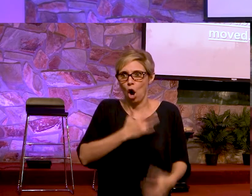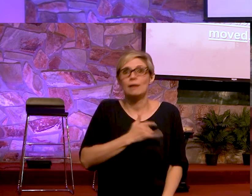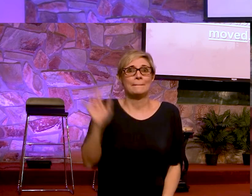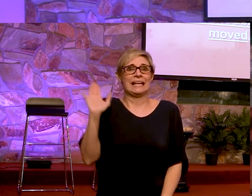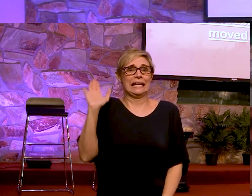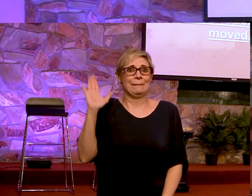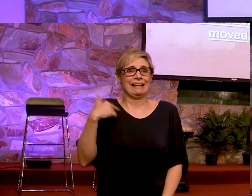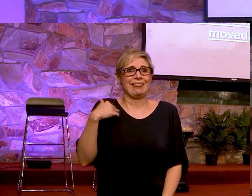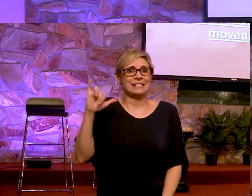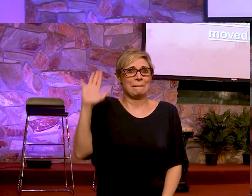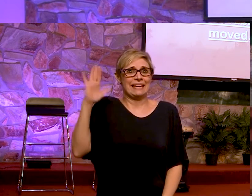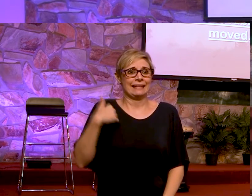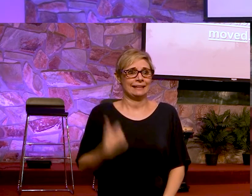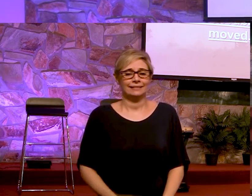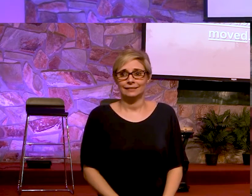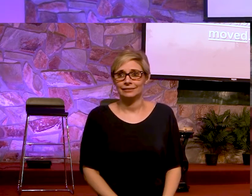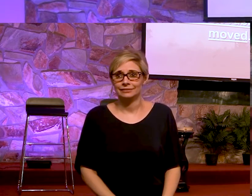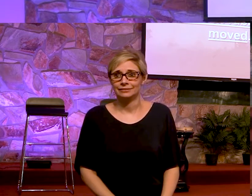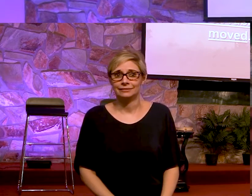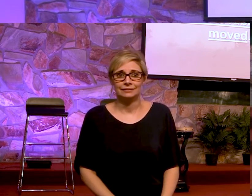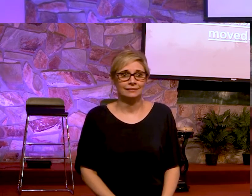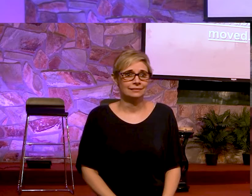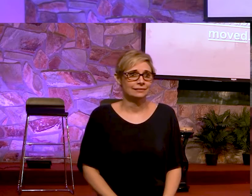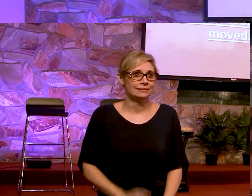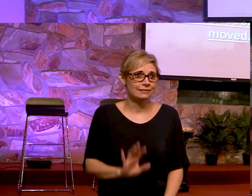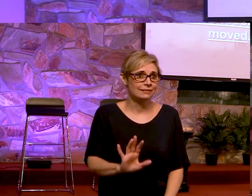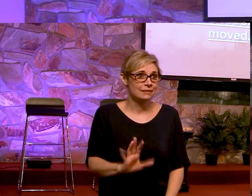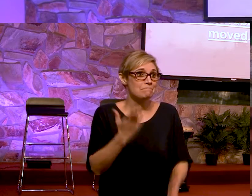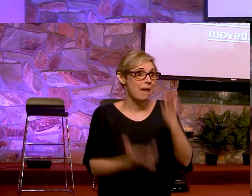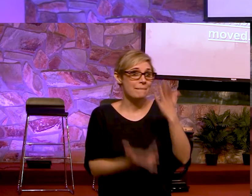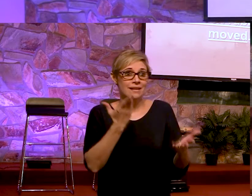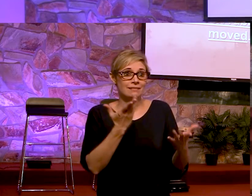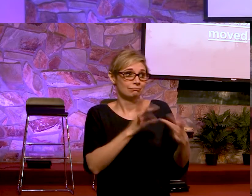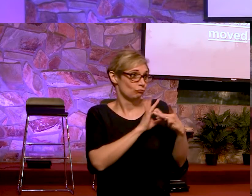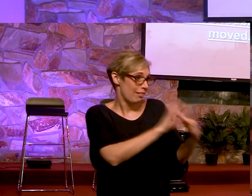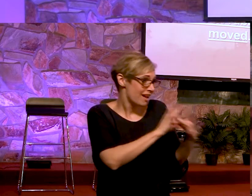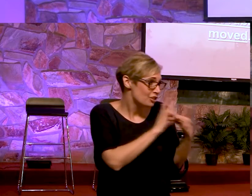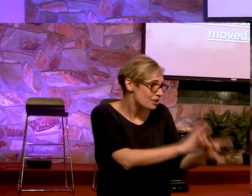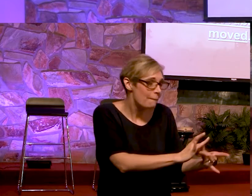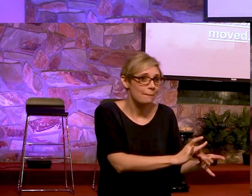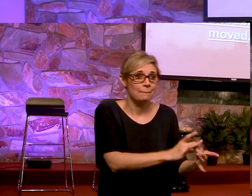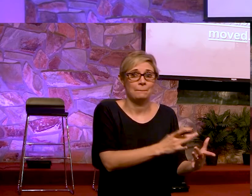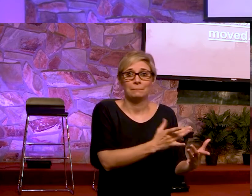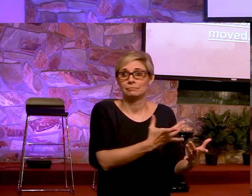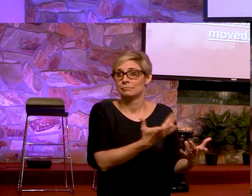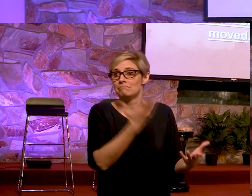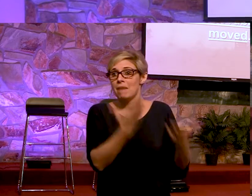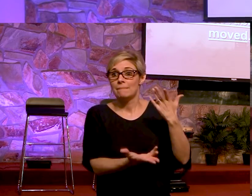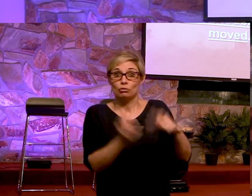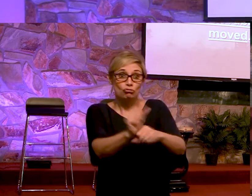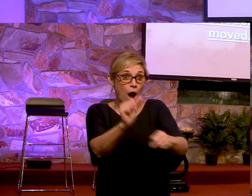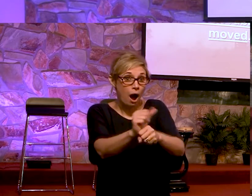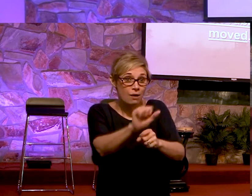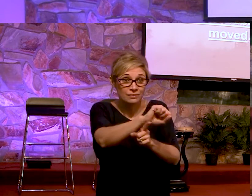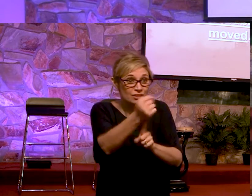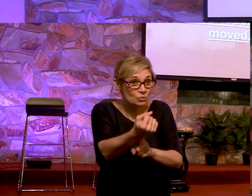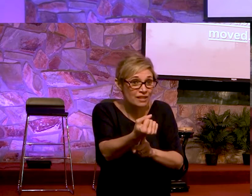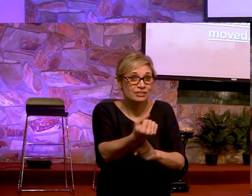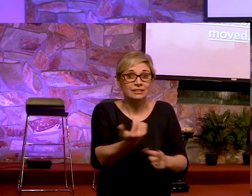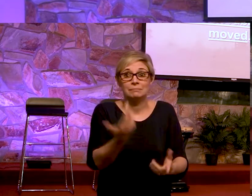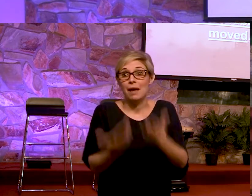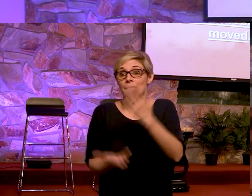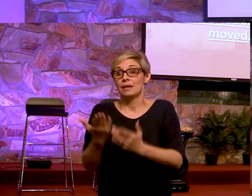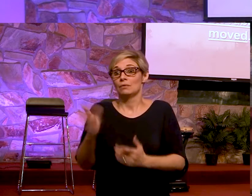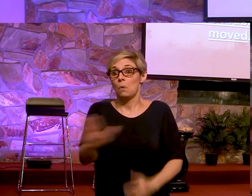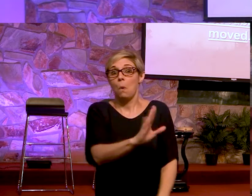frustrated. Maybe it's a relational situation. Maybe it's a job situation. Maybe it's a